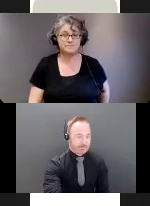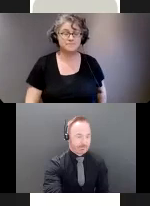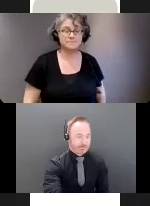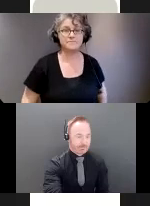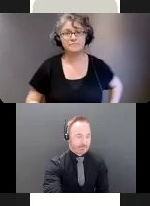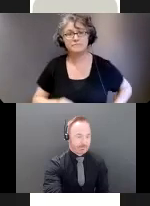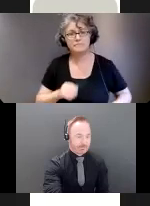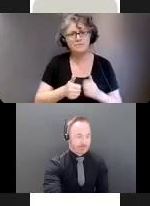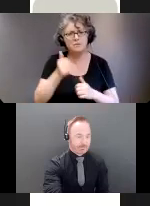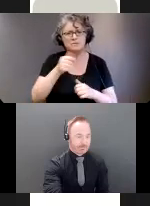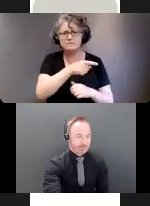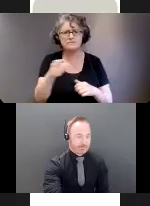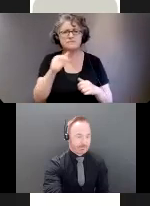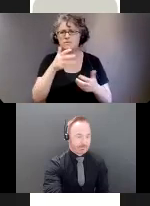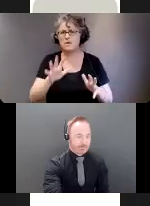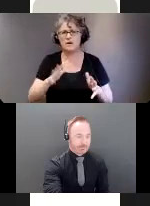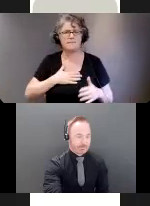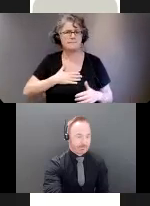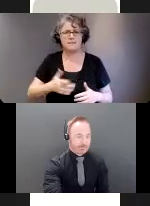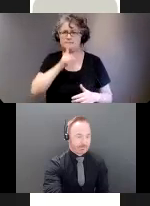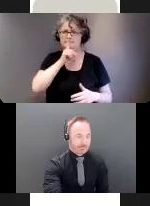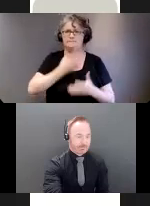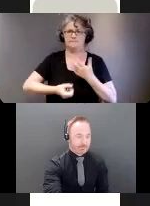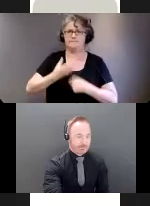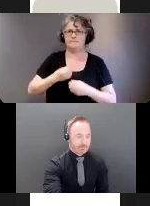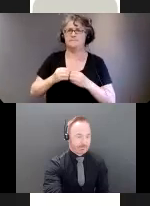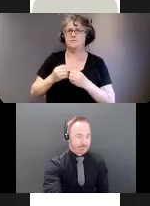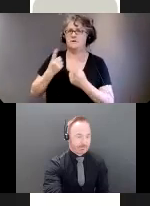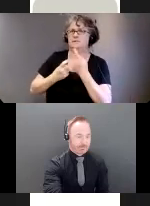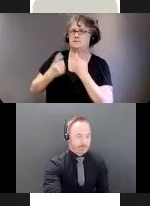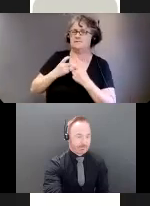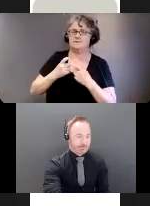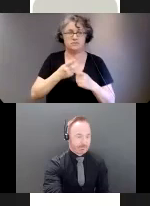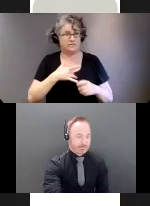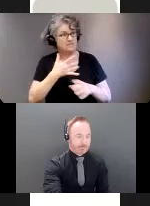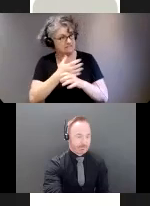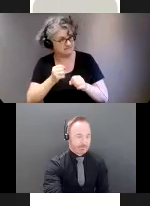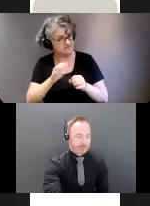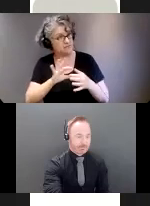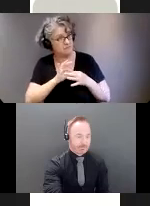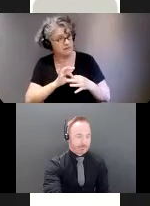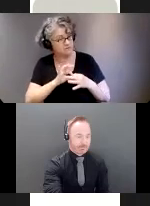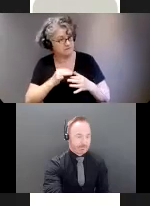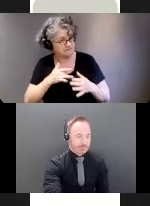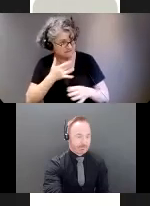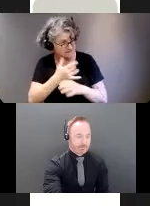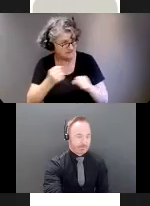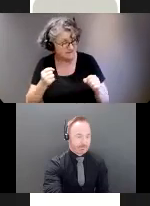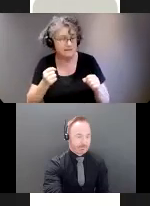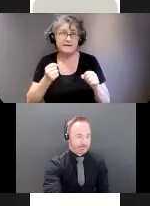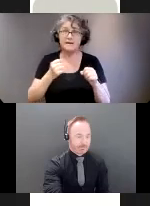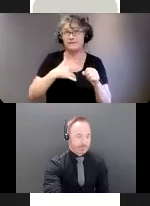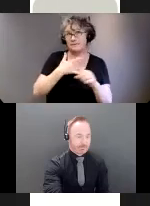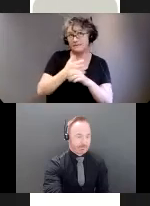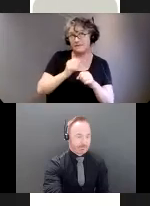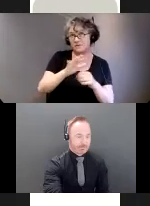don't want to admit. I'm apt to ask more questions, like, do you feel safe in your relationship? So do you feel safe in your